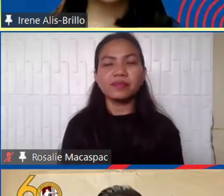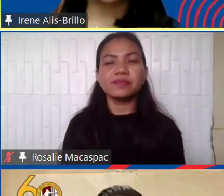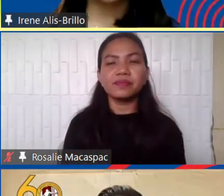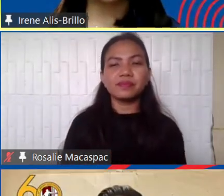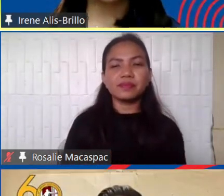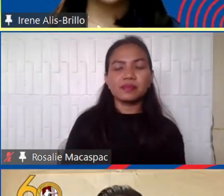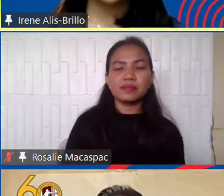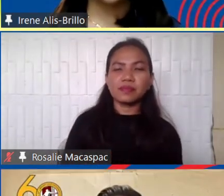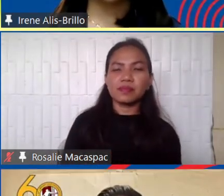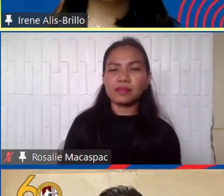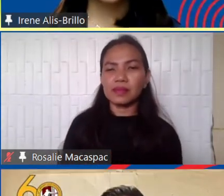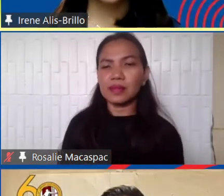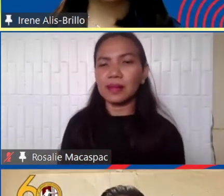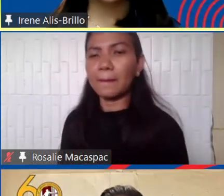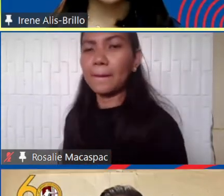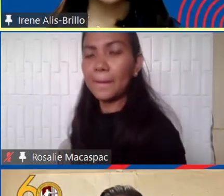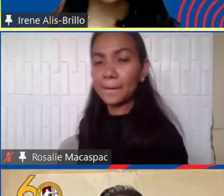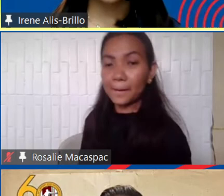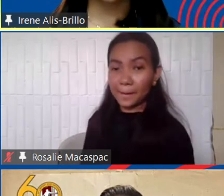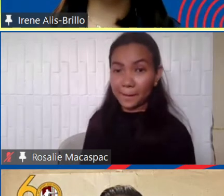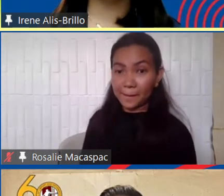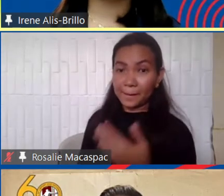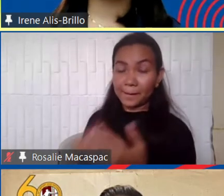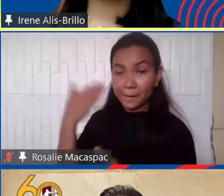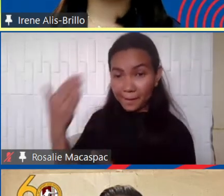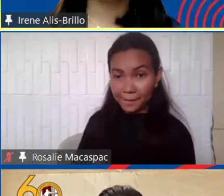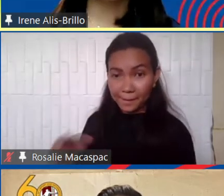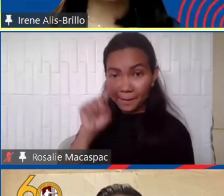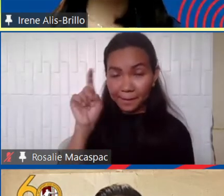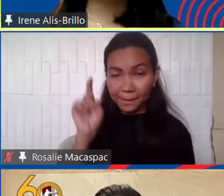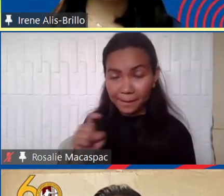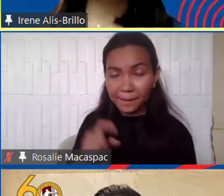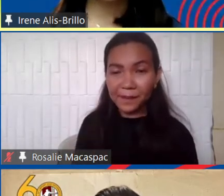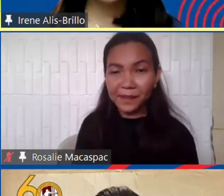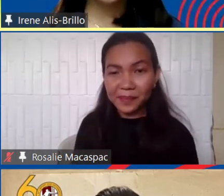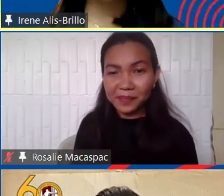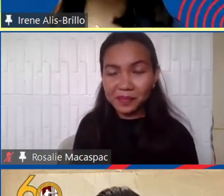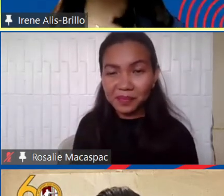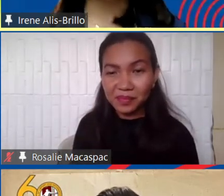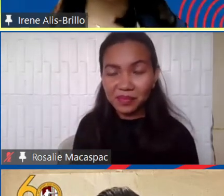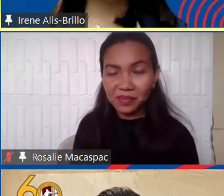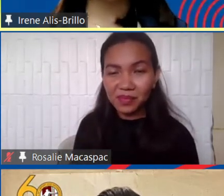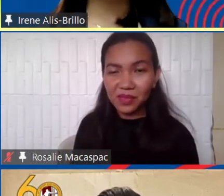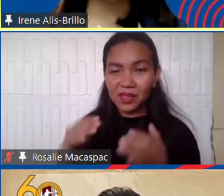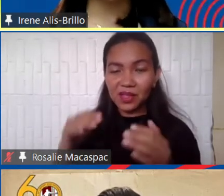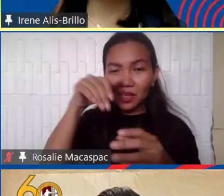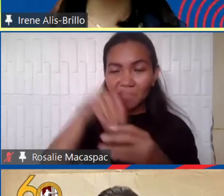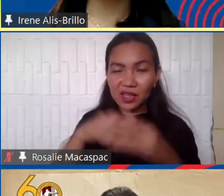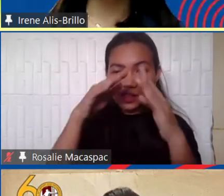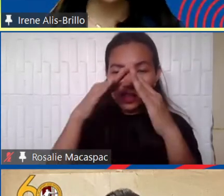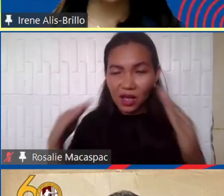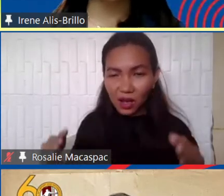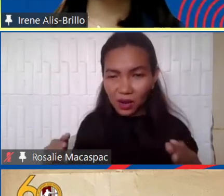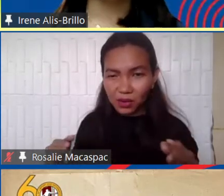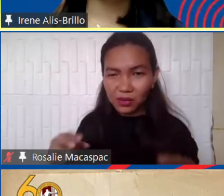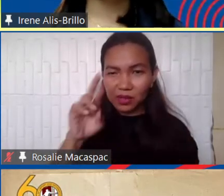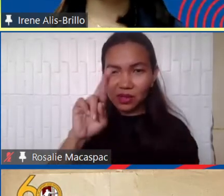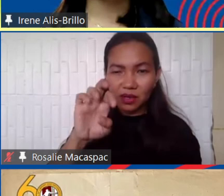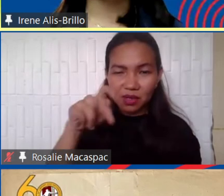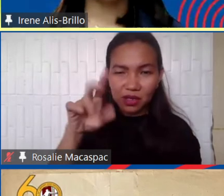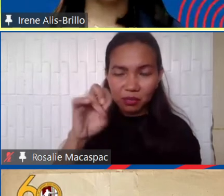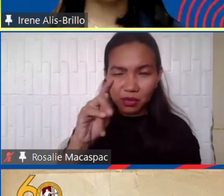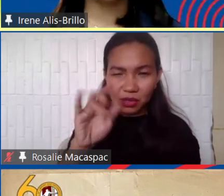Okay, thank you, sir. And we have the final question. Is in-house repository safe in today's